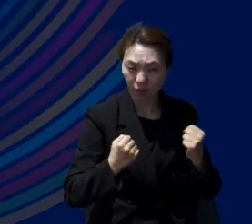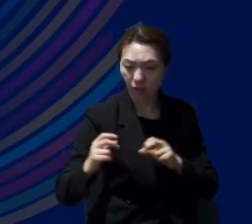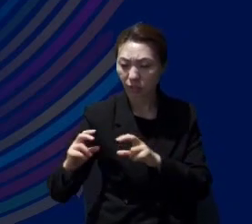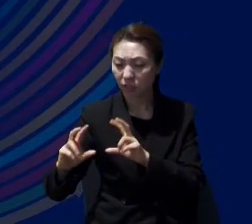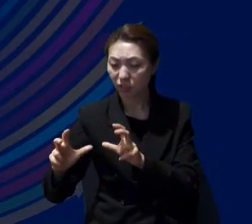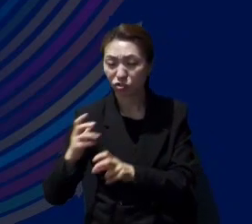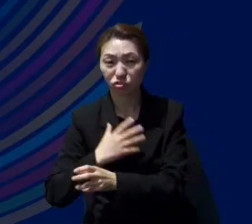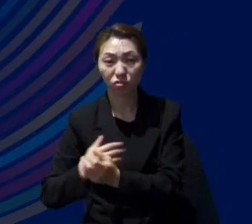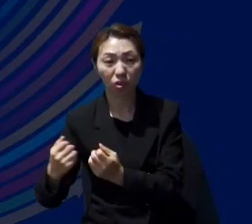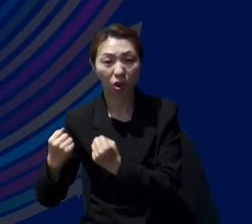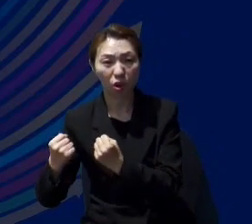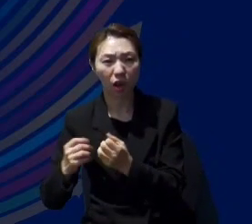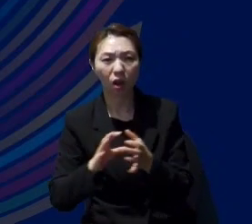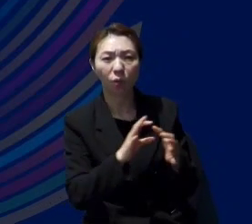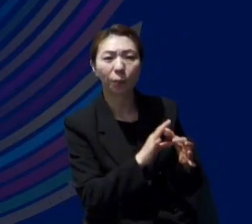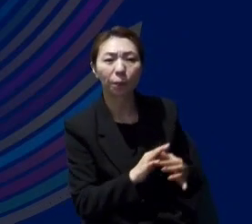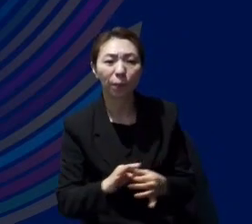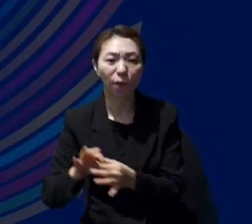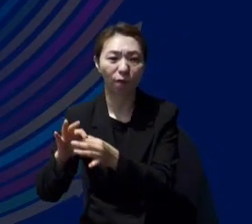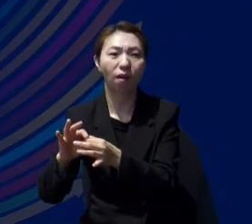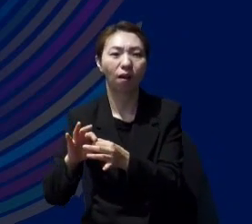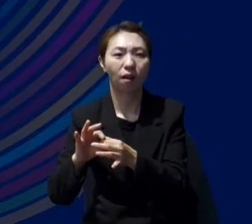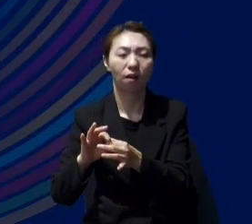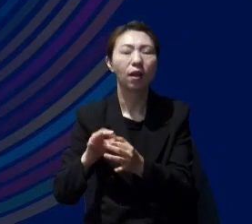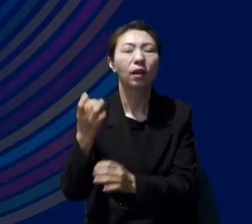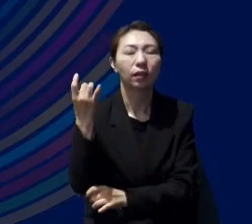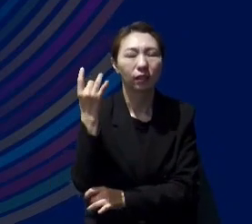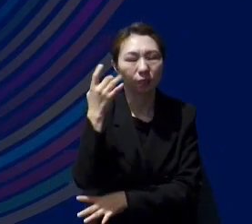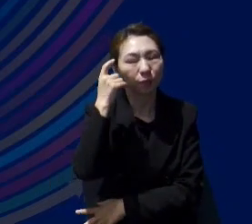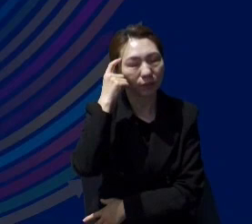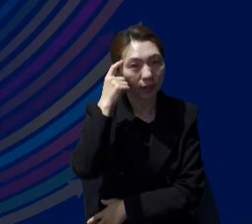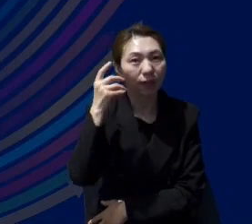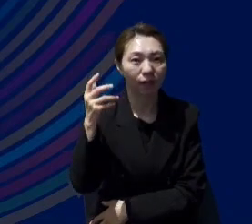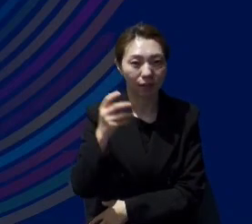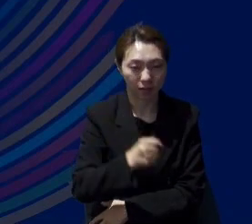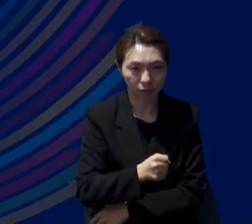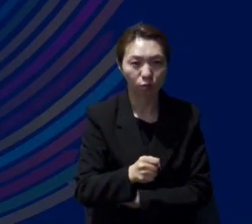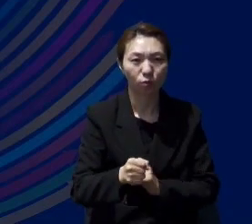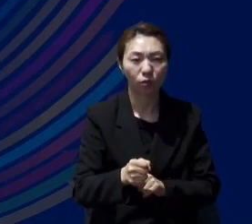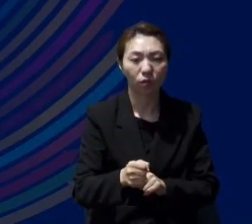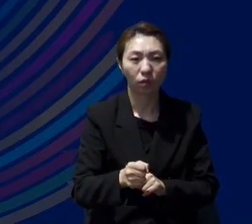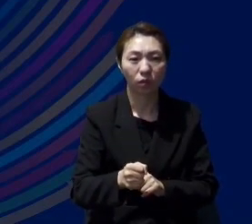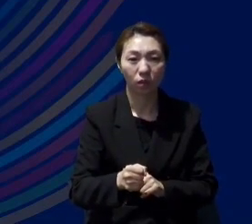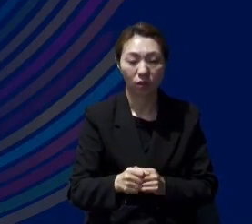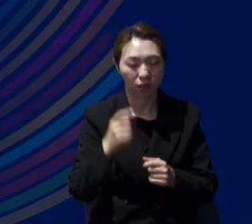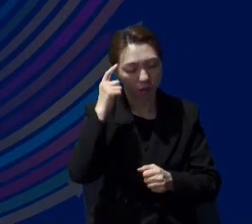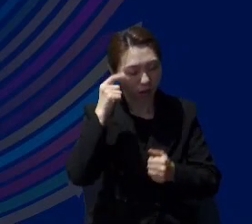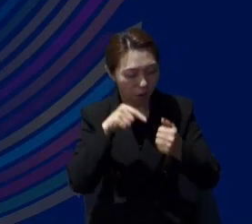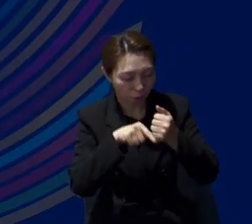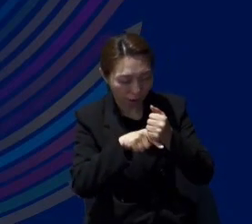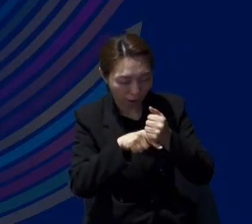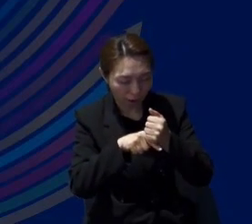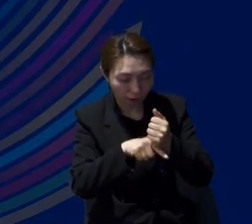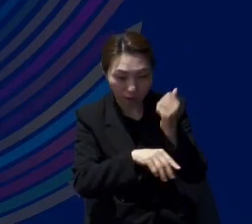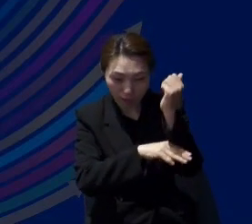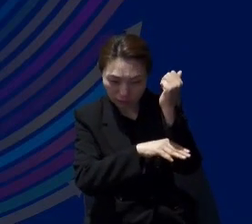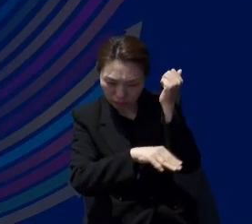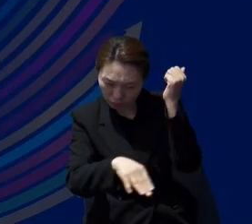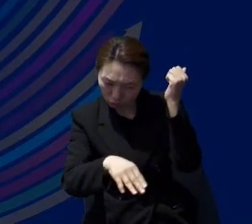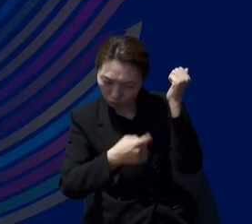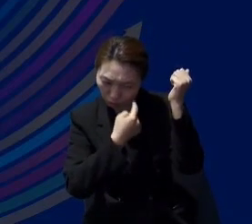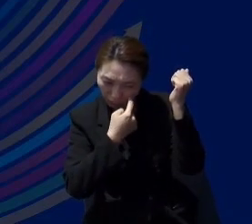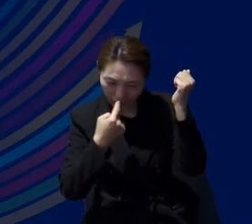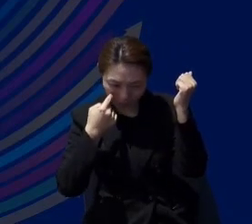scientific measurements that one must make or can make to know whether we are in a safe zone?